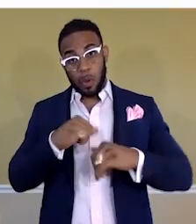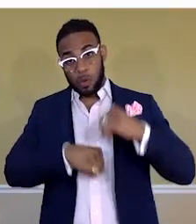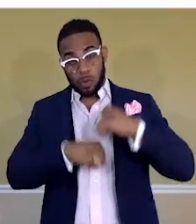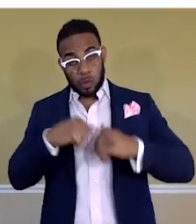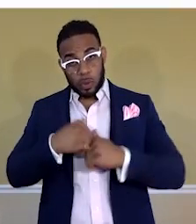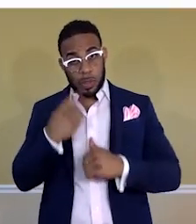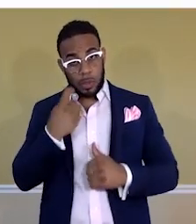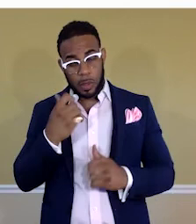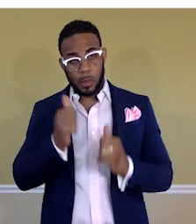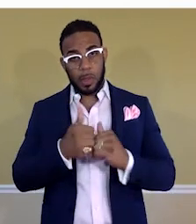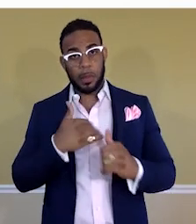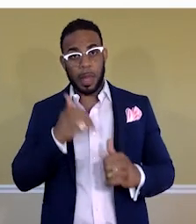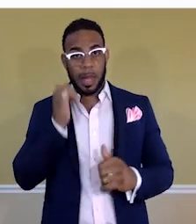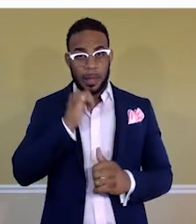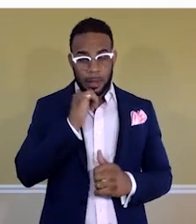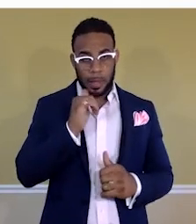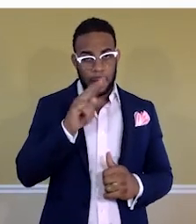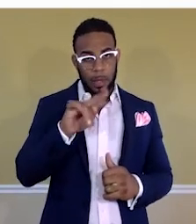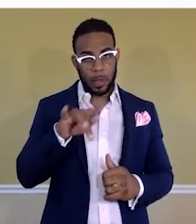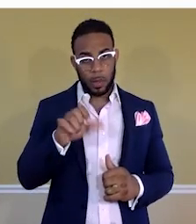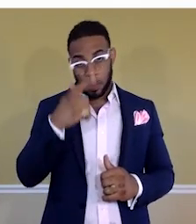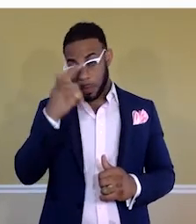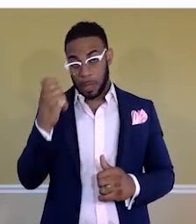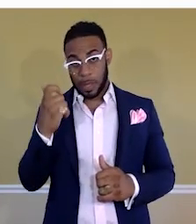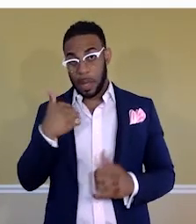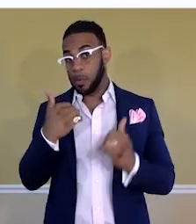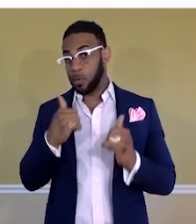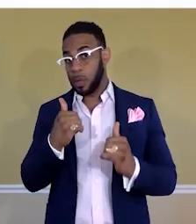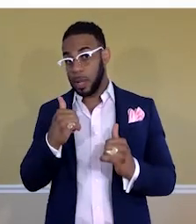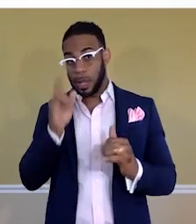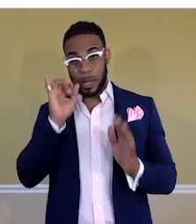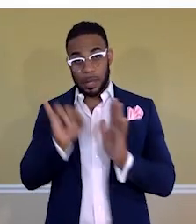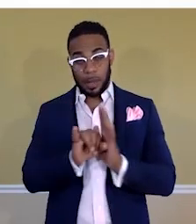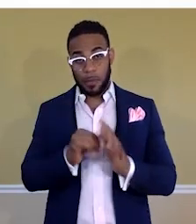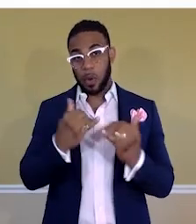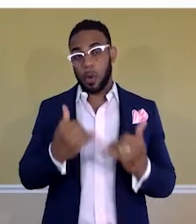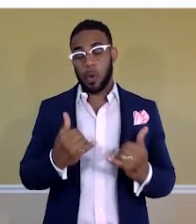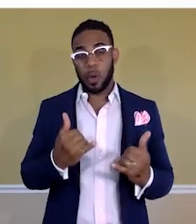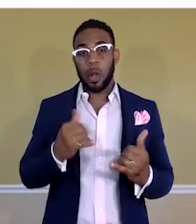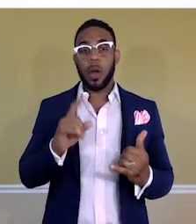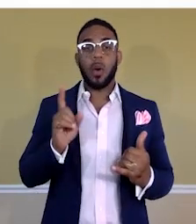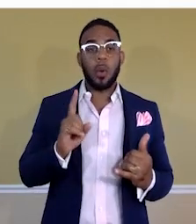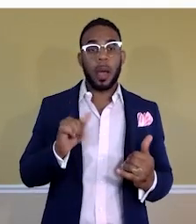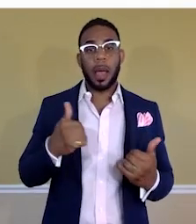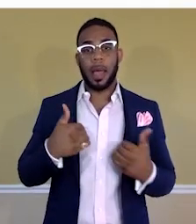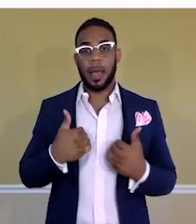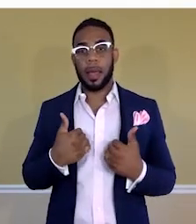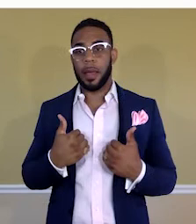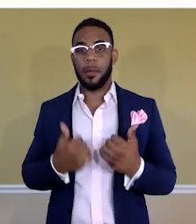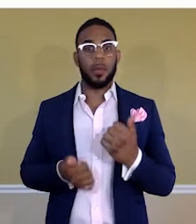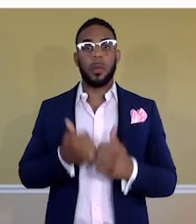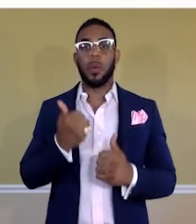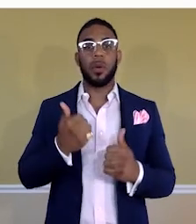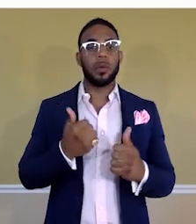structure lately with my daily notes, because I'm trying to identify currently where I have the most optimal amount of time to